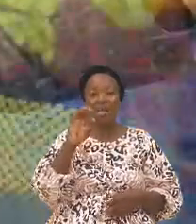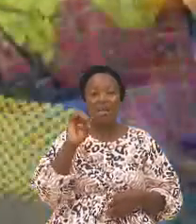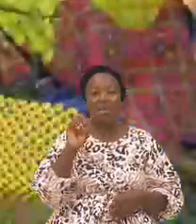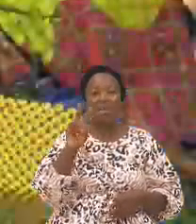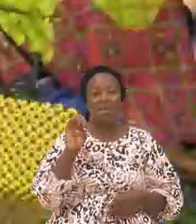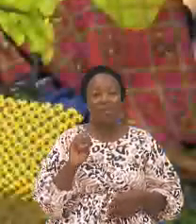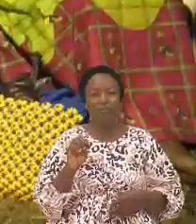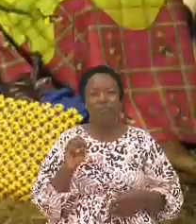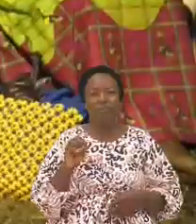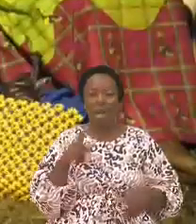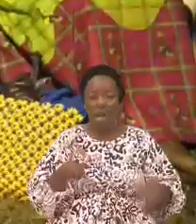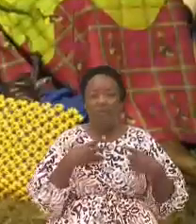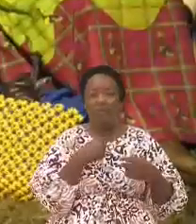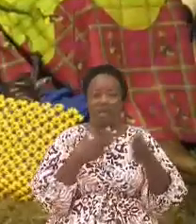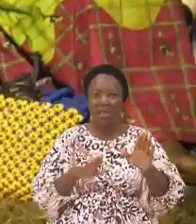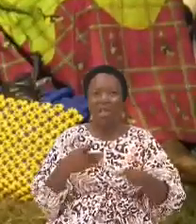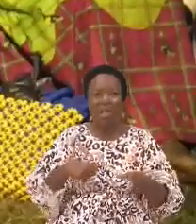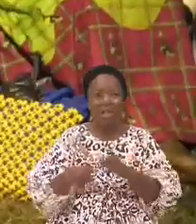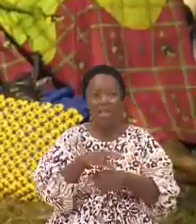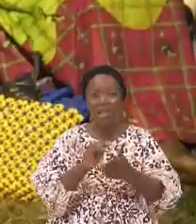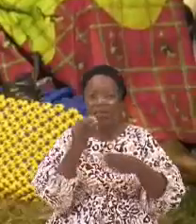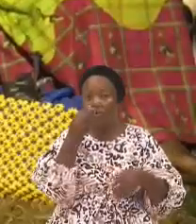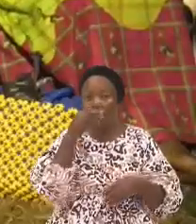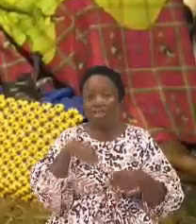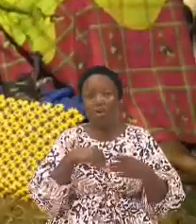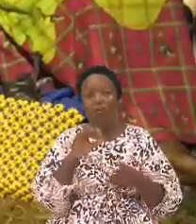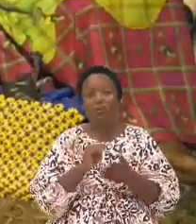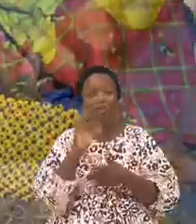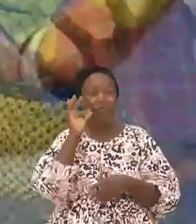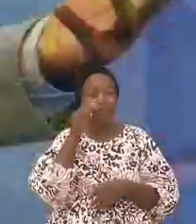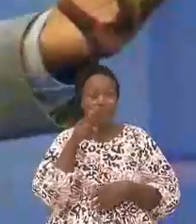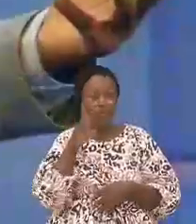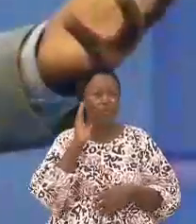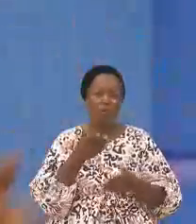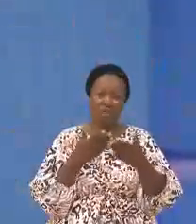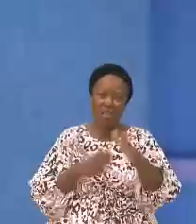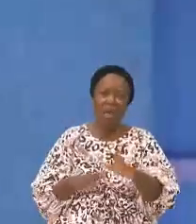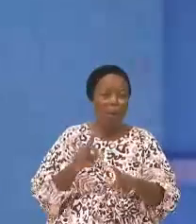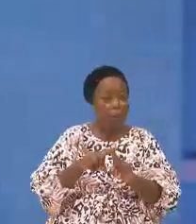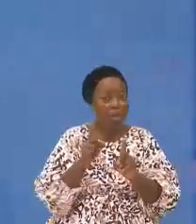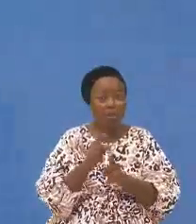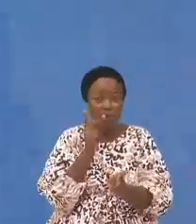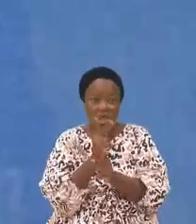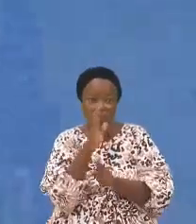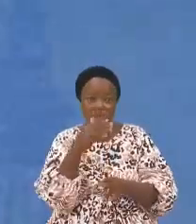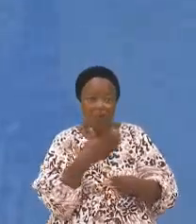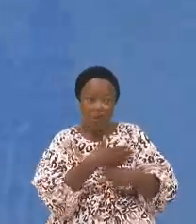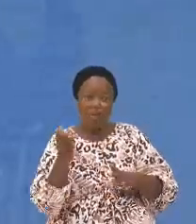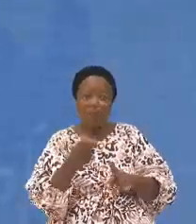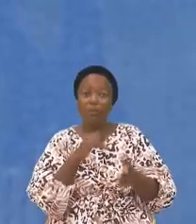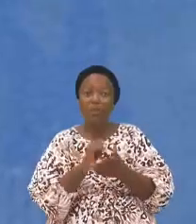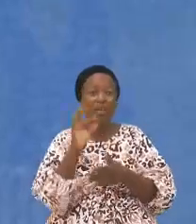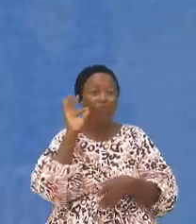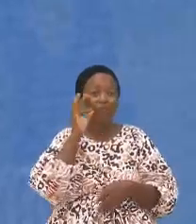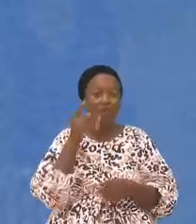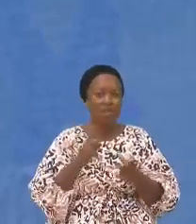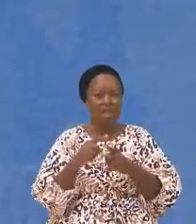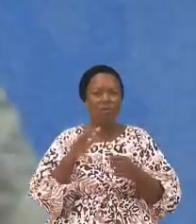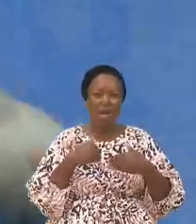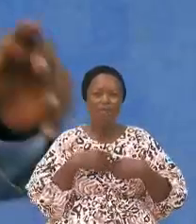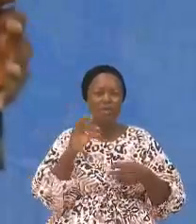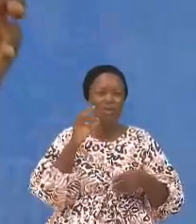and death. The day you eat of that fruit, you will die. But if you abstain from